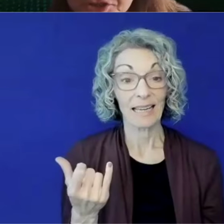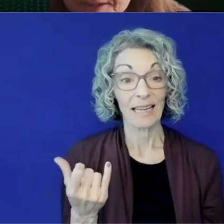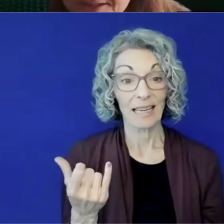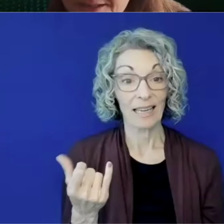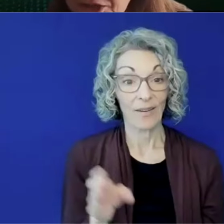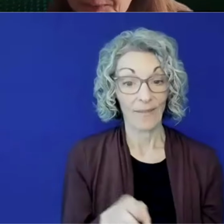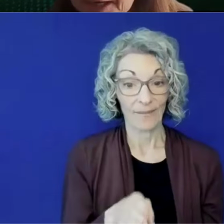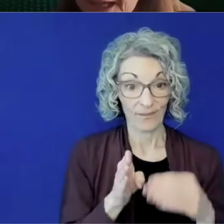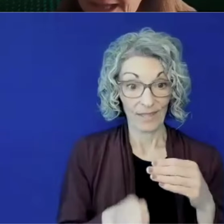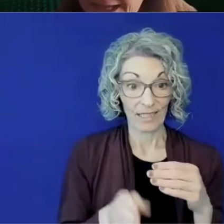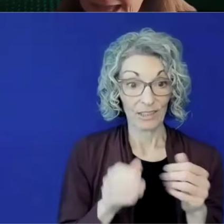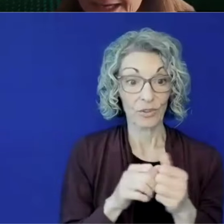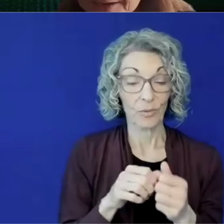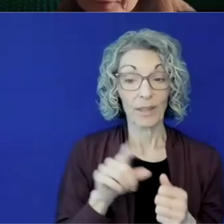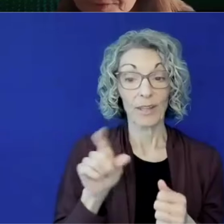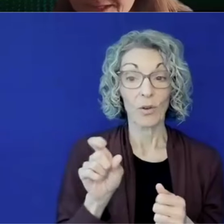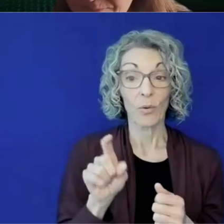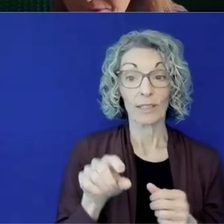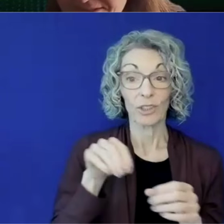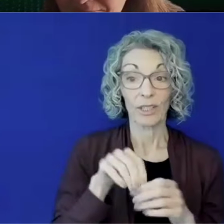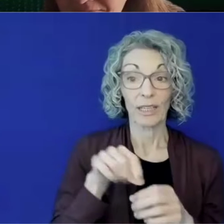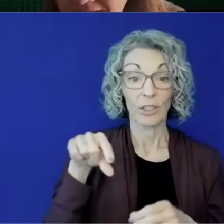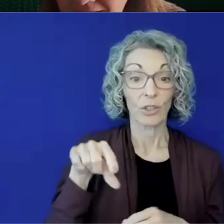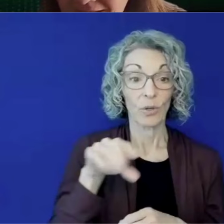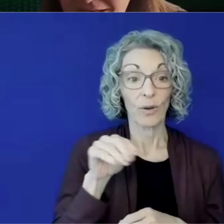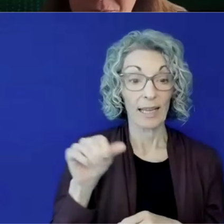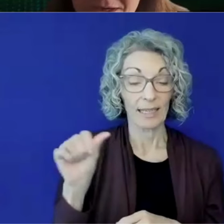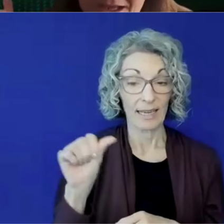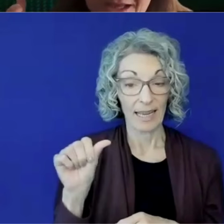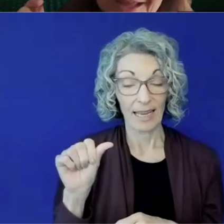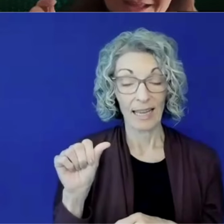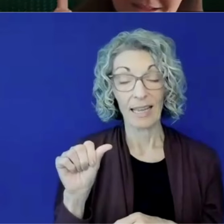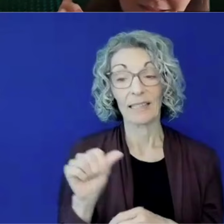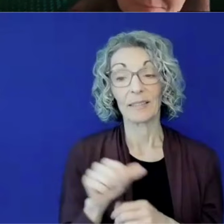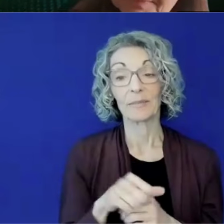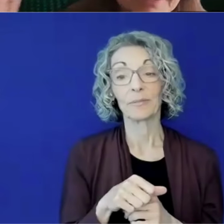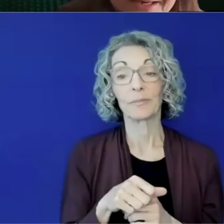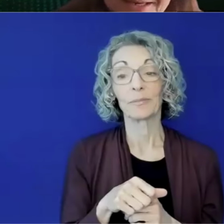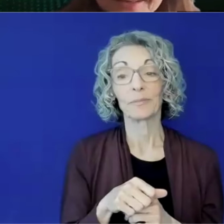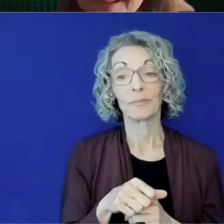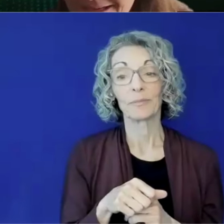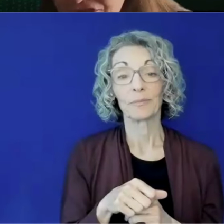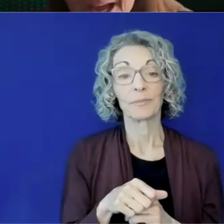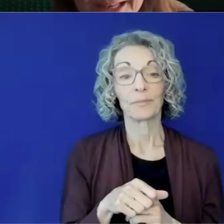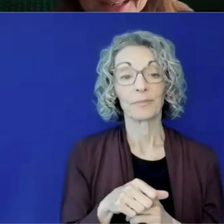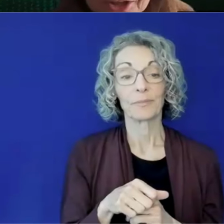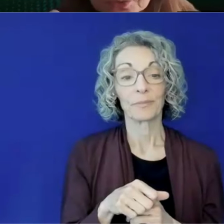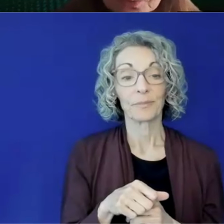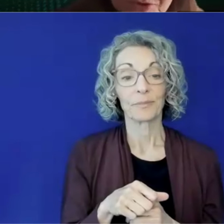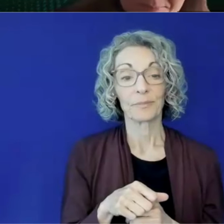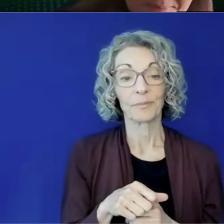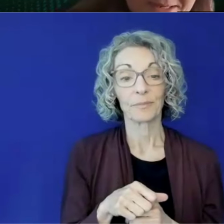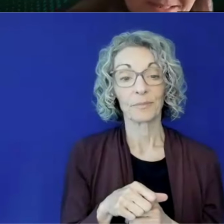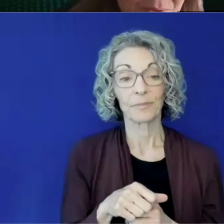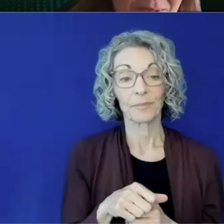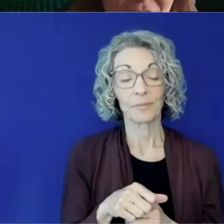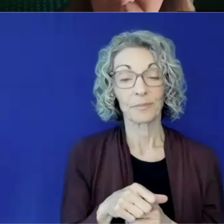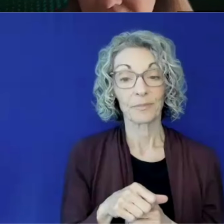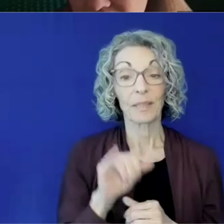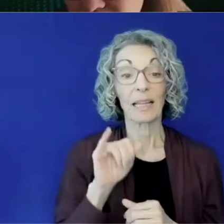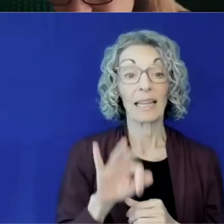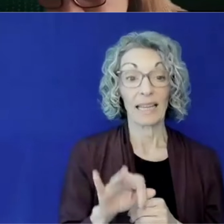finished with questions in the Q&A. Again, if you did put something in Q&A, I mean, in chat that you want to pop